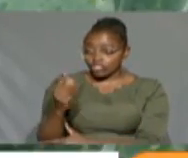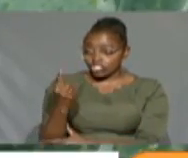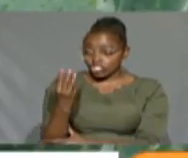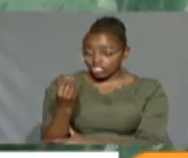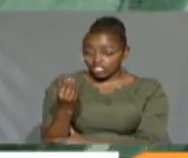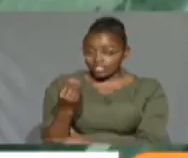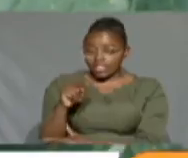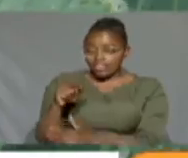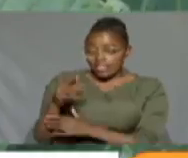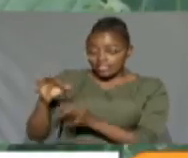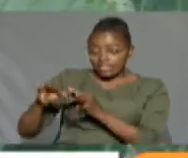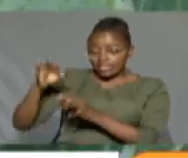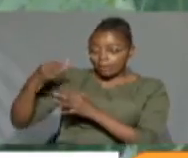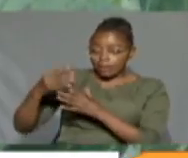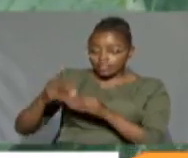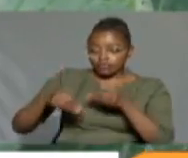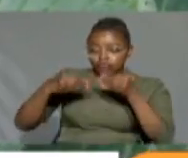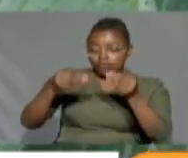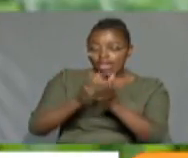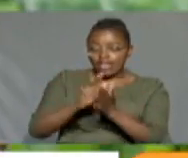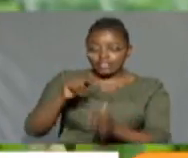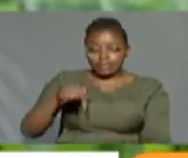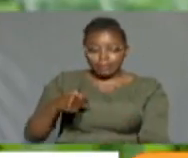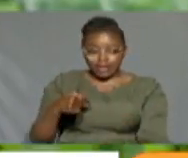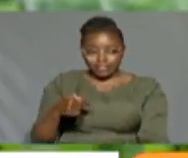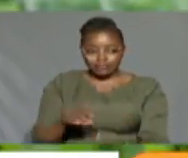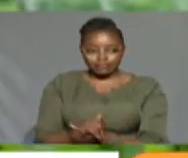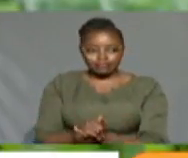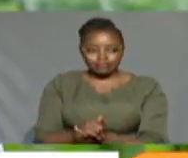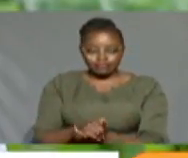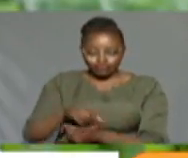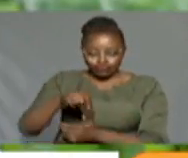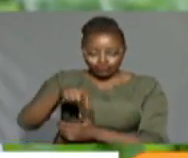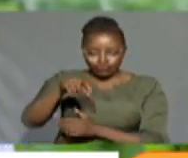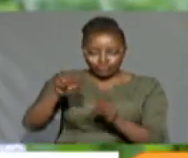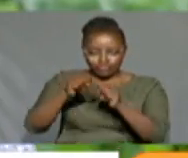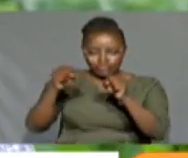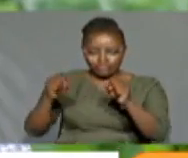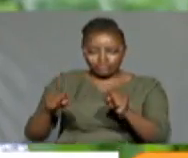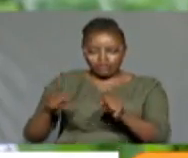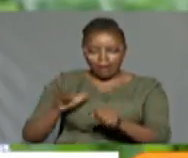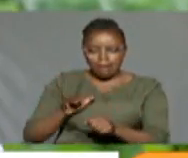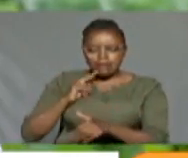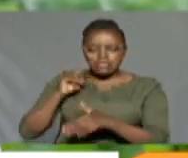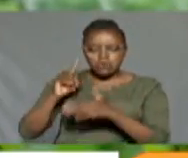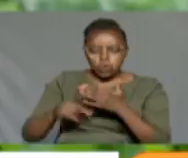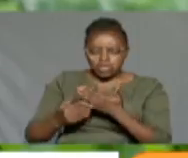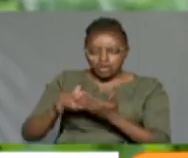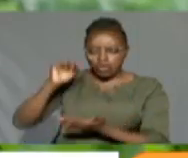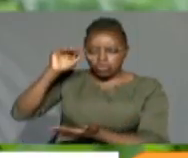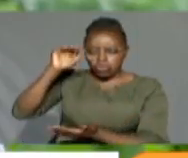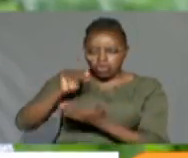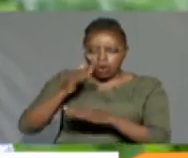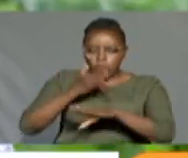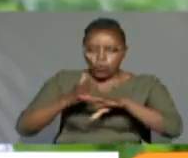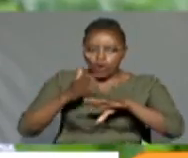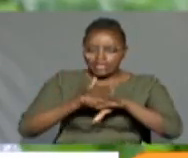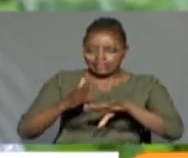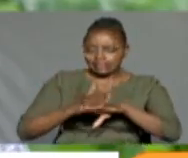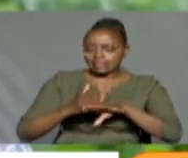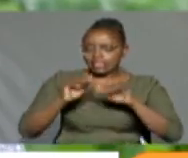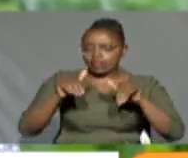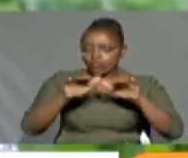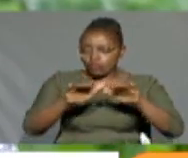This largely depends on supply and demand. With the drip system, Wangeshi says she has greatly reduced wastage on her